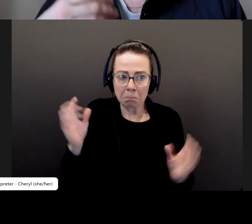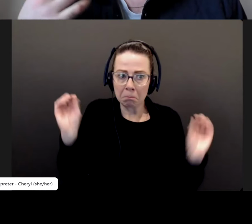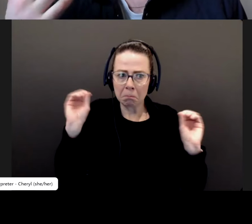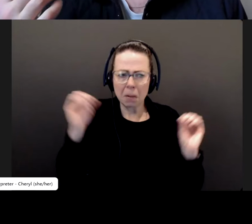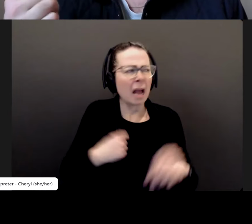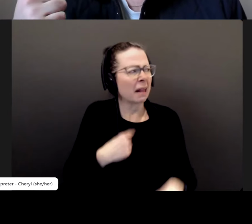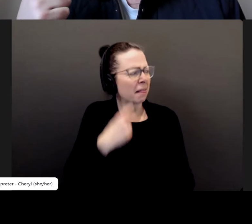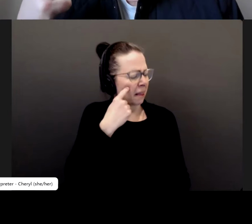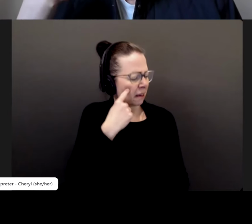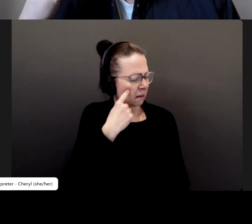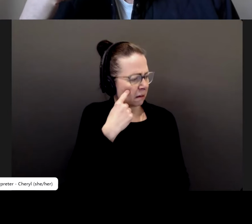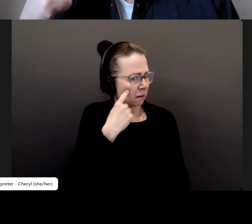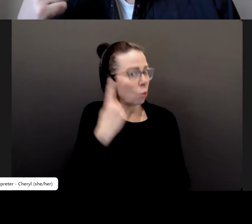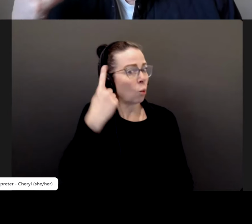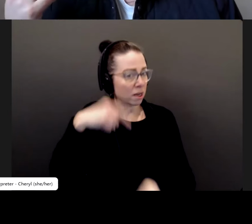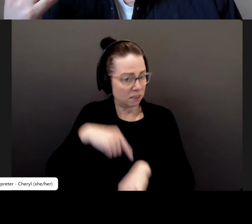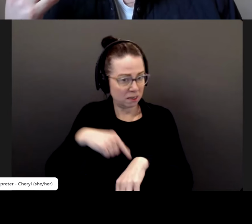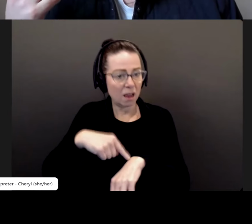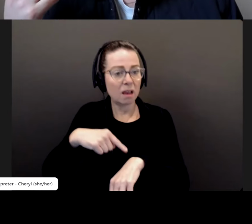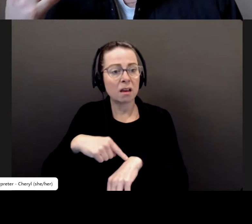breach within the last